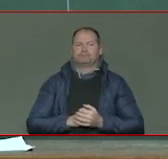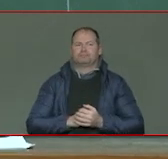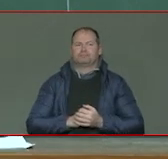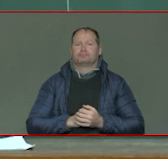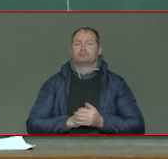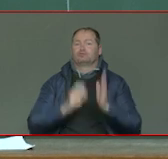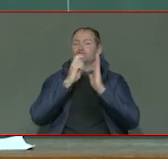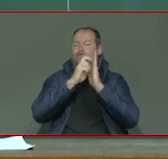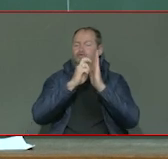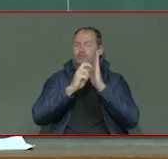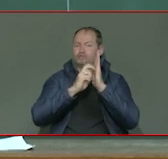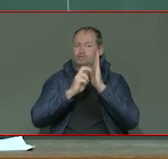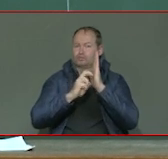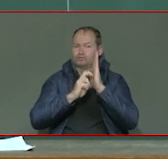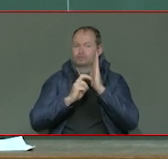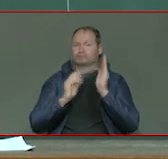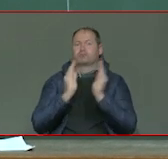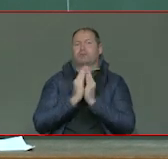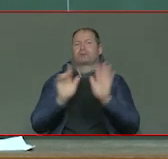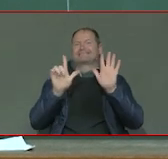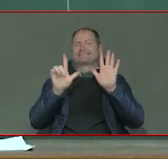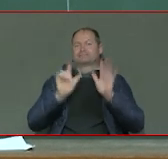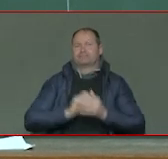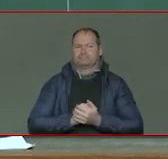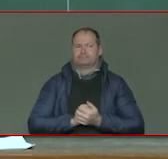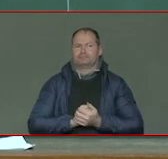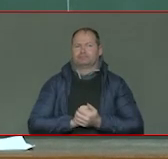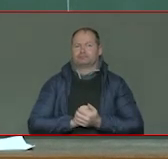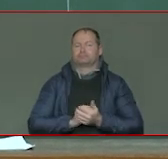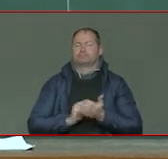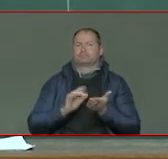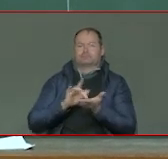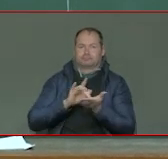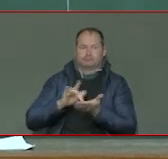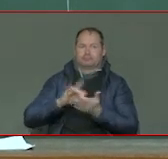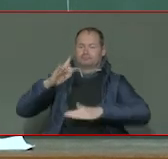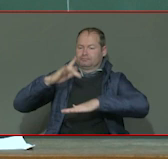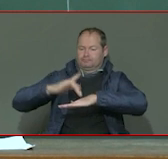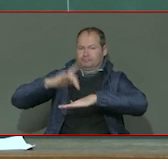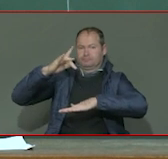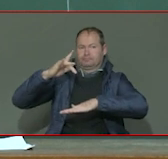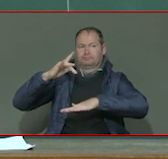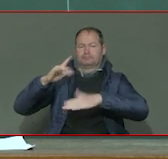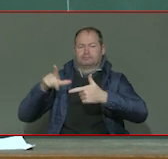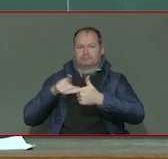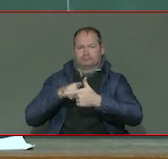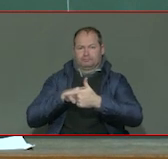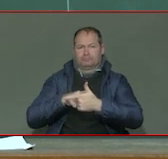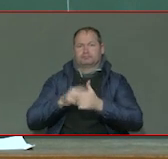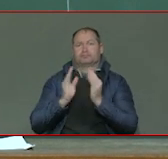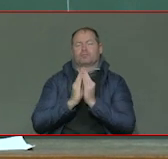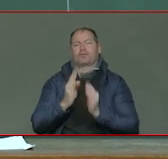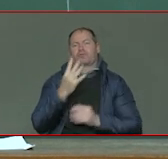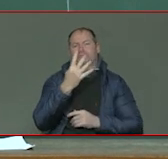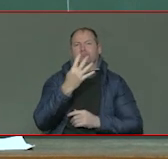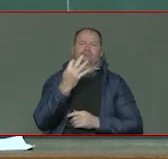of rules, around about 7 marks. To find the equation of a tangent to a curve, another 3 or 4 marks. And then you've got